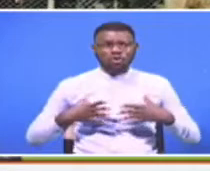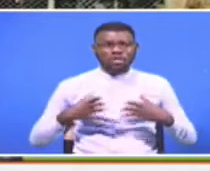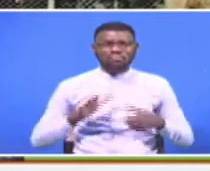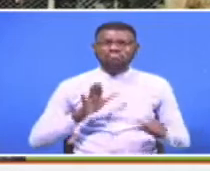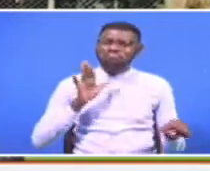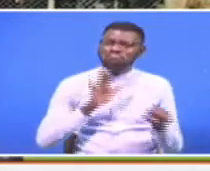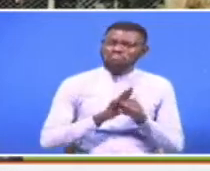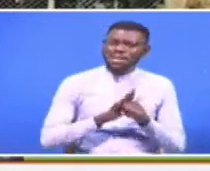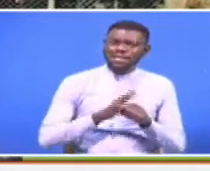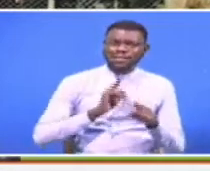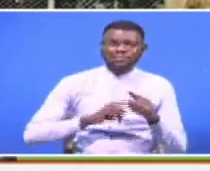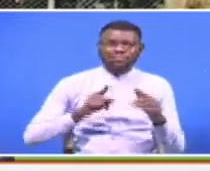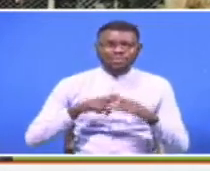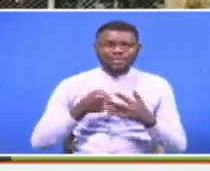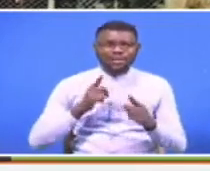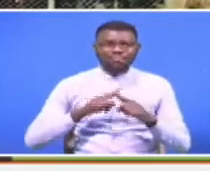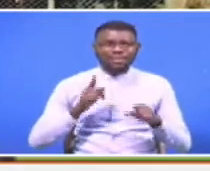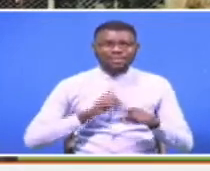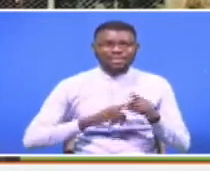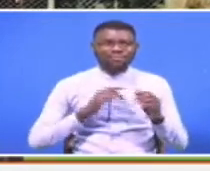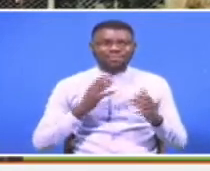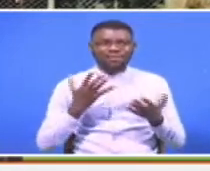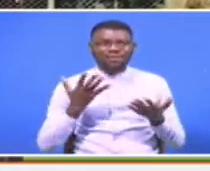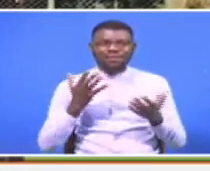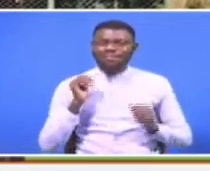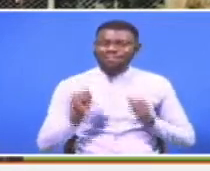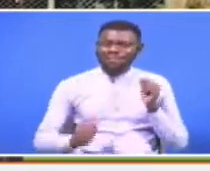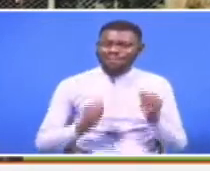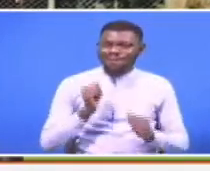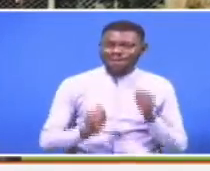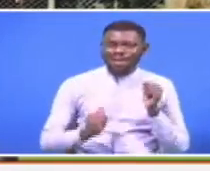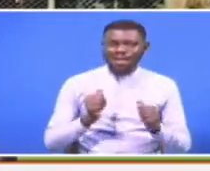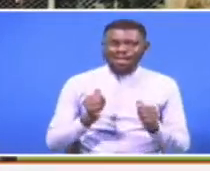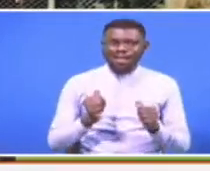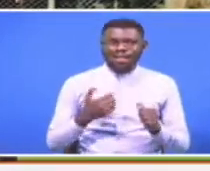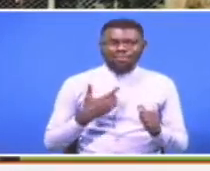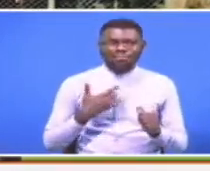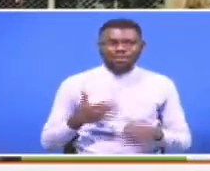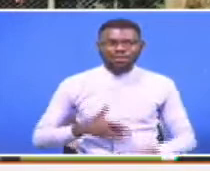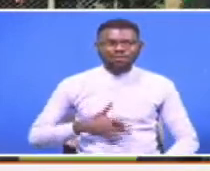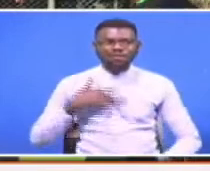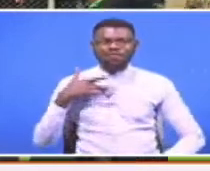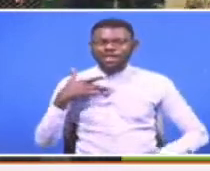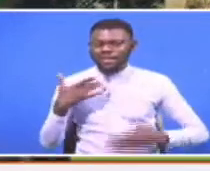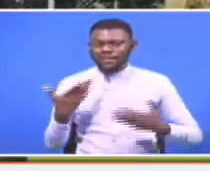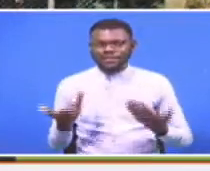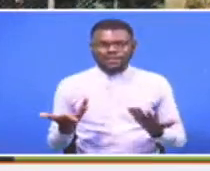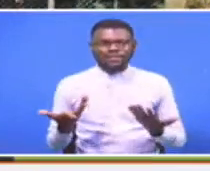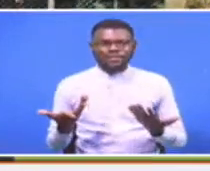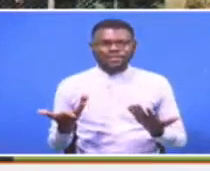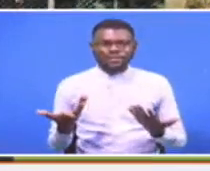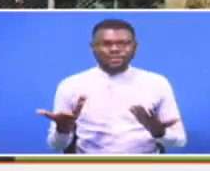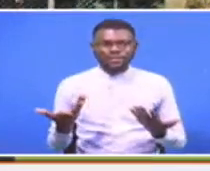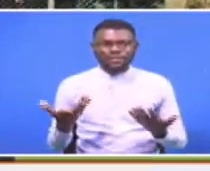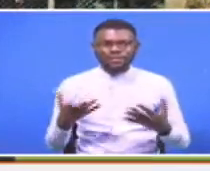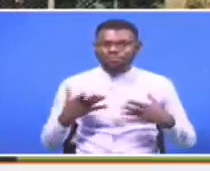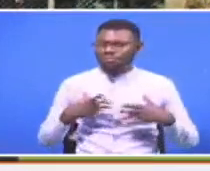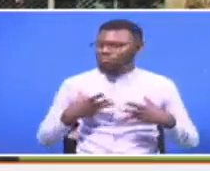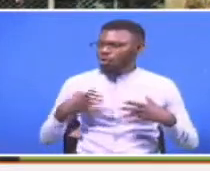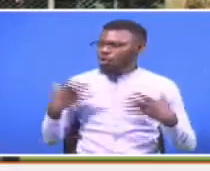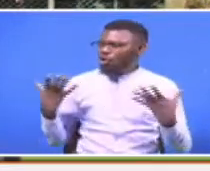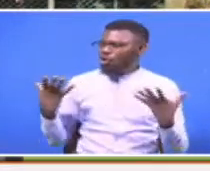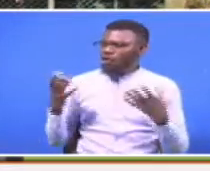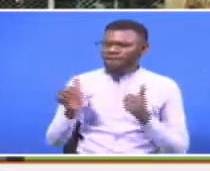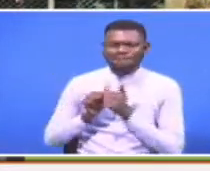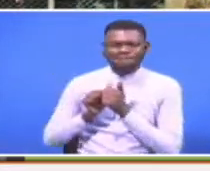lakini saa tulienda nikafika 4 kilometers nikasikia mwili wangu umekubali, nikaona wao jamaa wanaweka pace